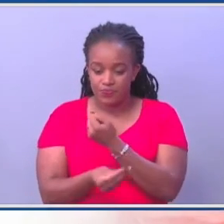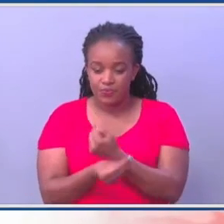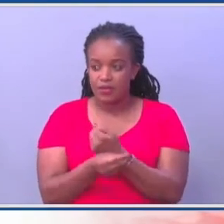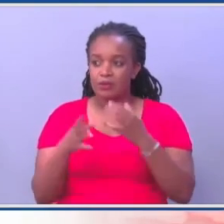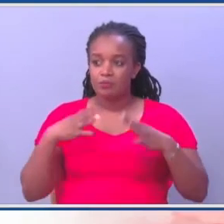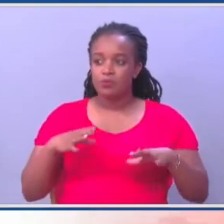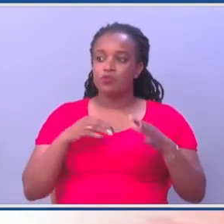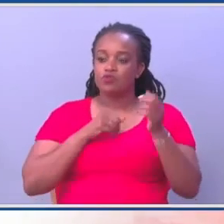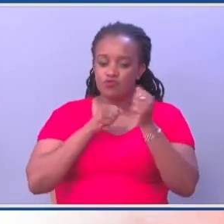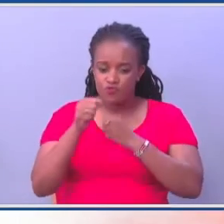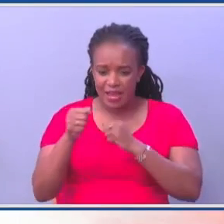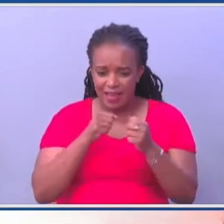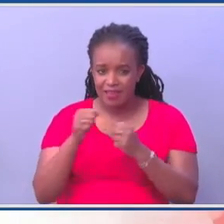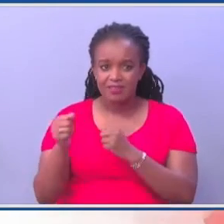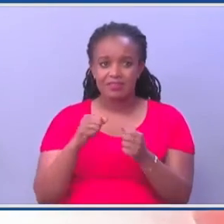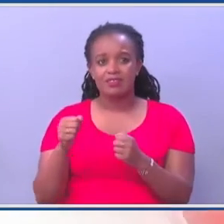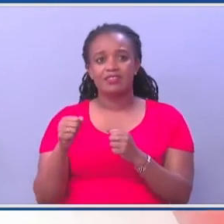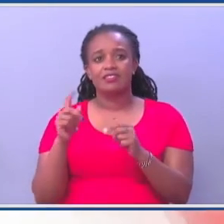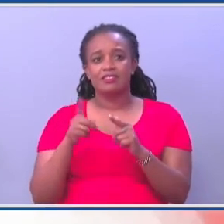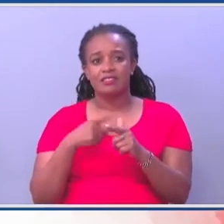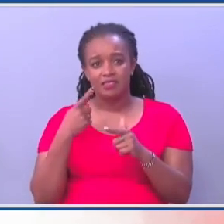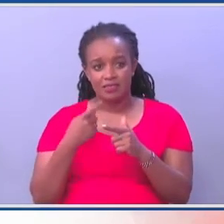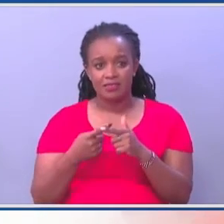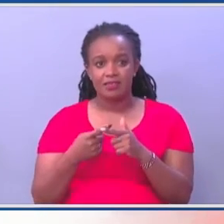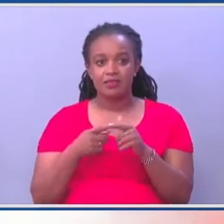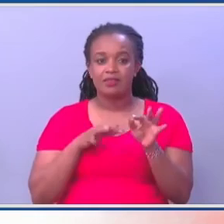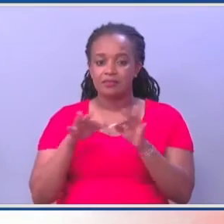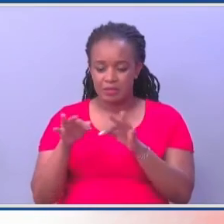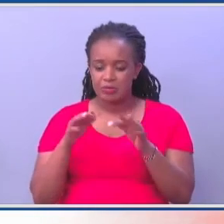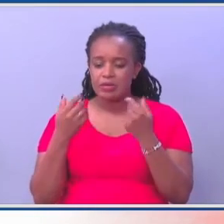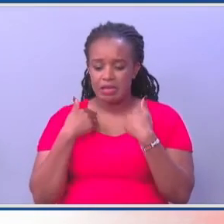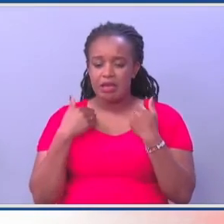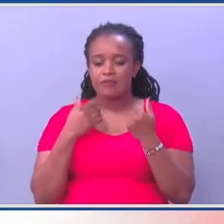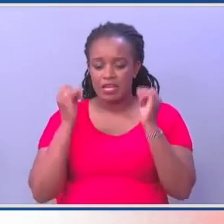fight over and then say now they are your incoming leaders.